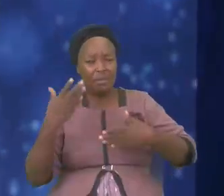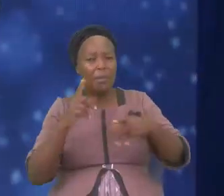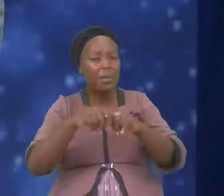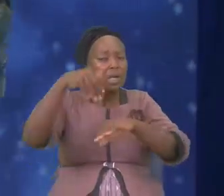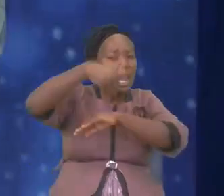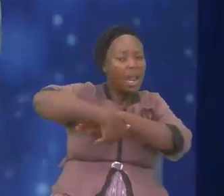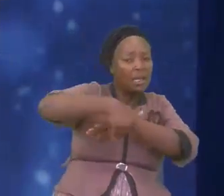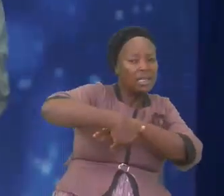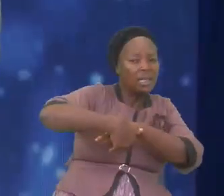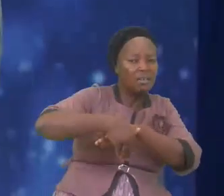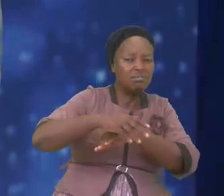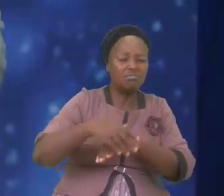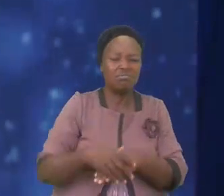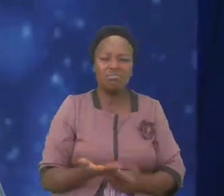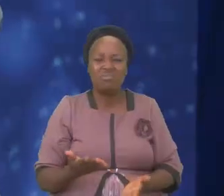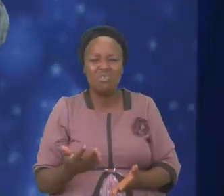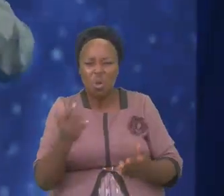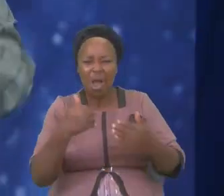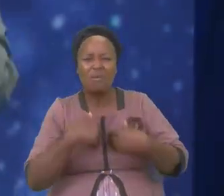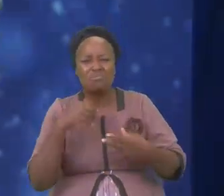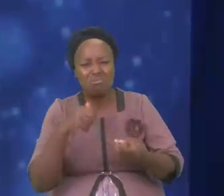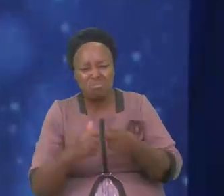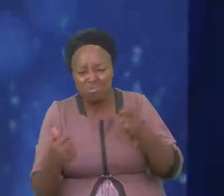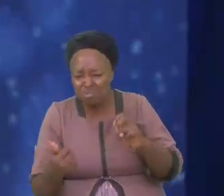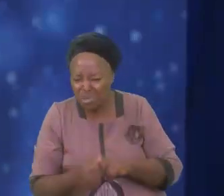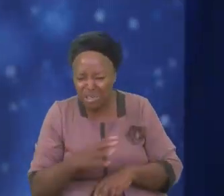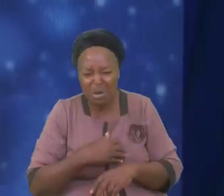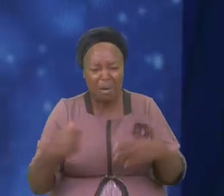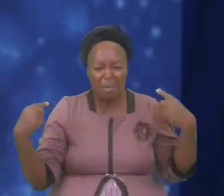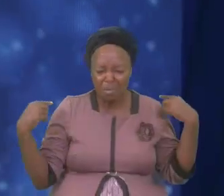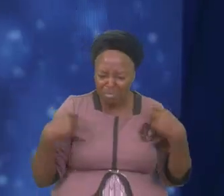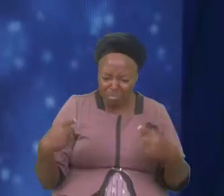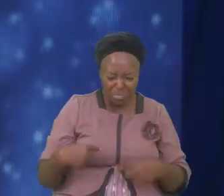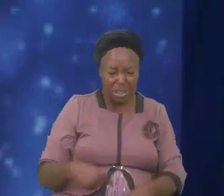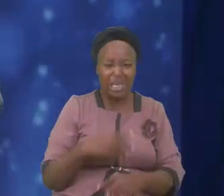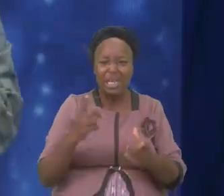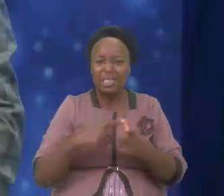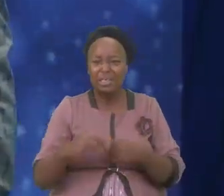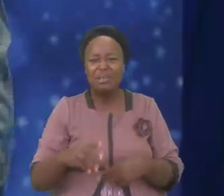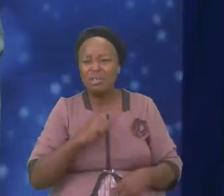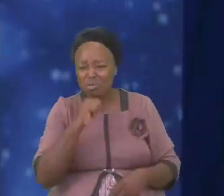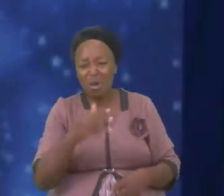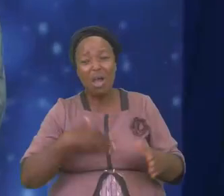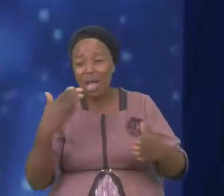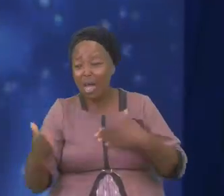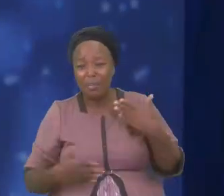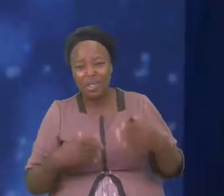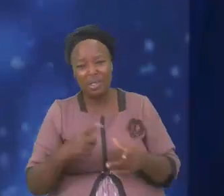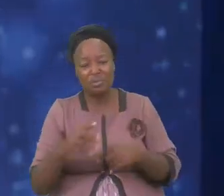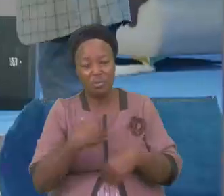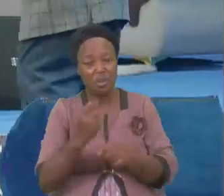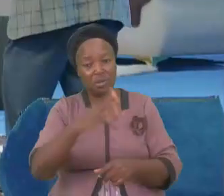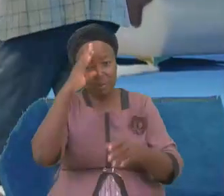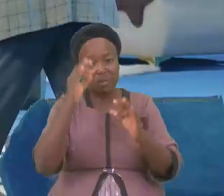your life all twisted. Now you make your choice. Daniel made his own choice. Look